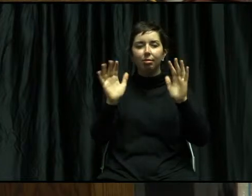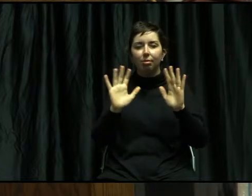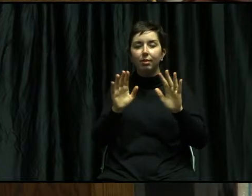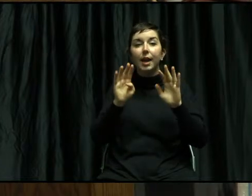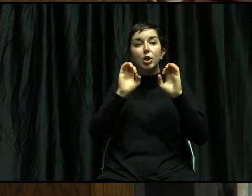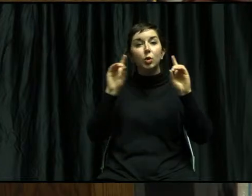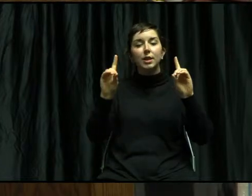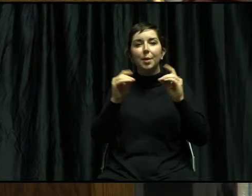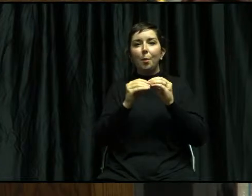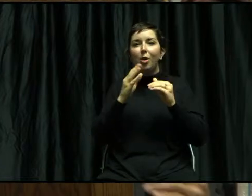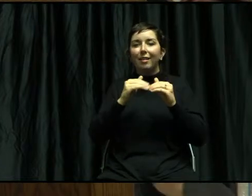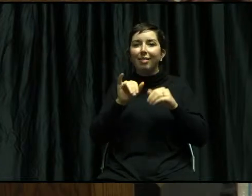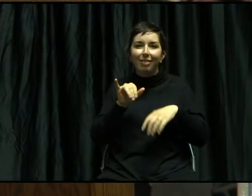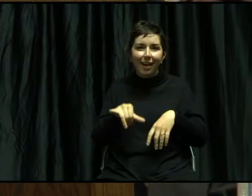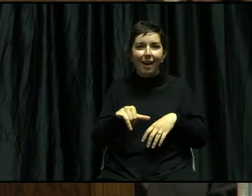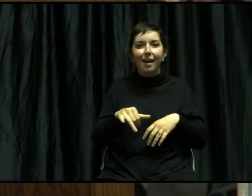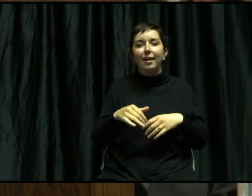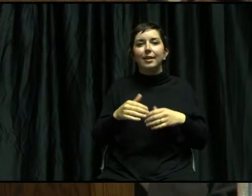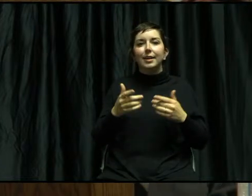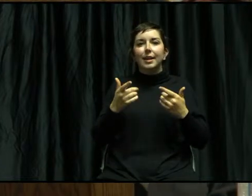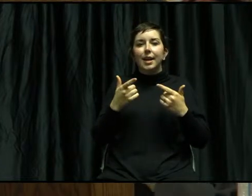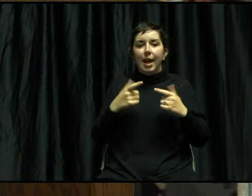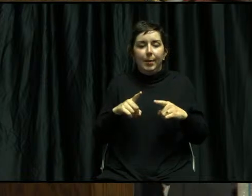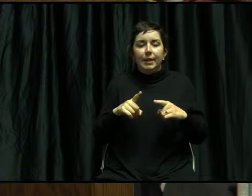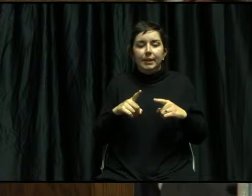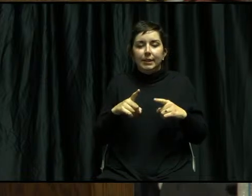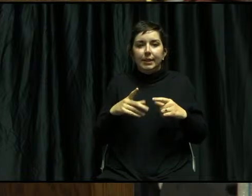Education means continuing legacies when a life ends too soon.